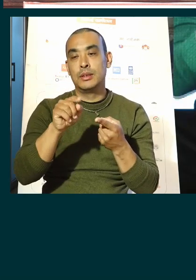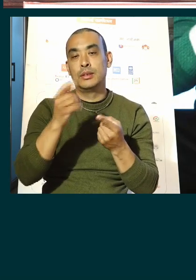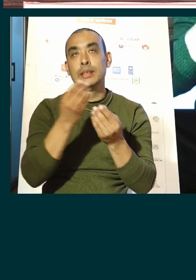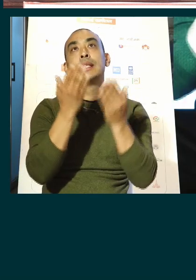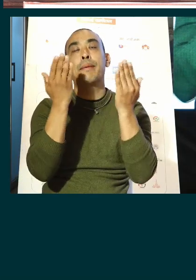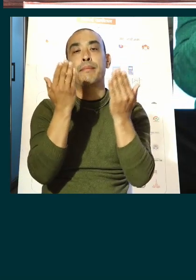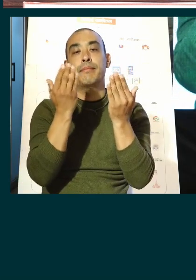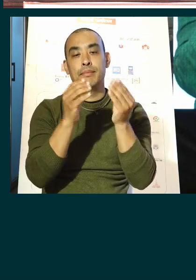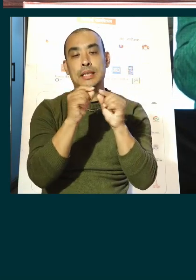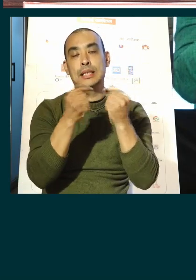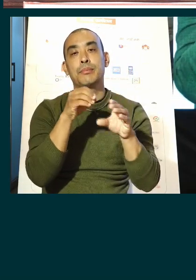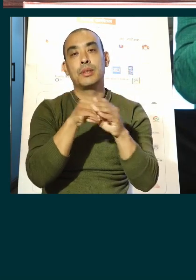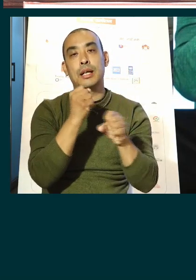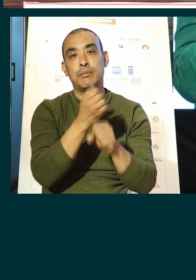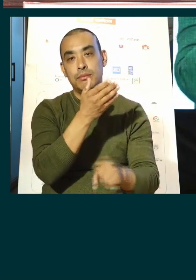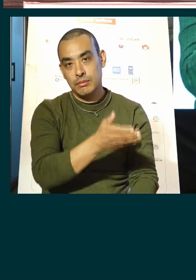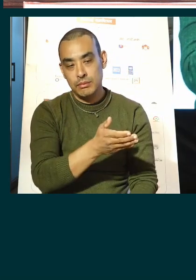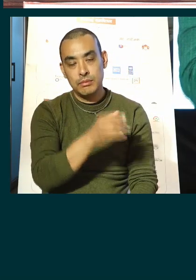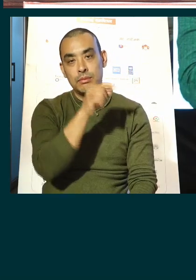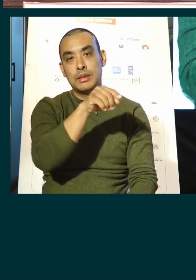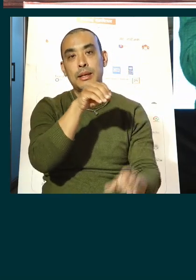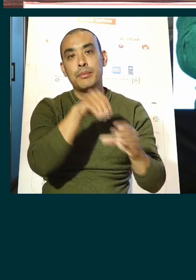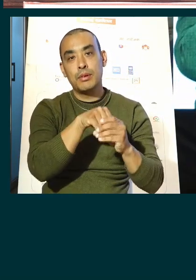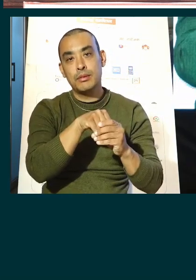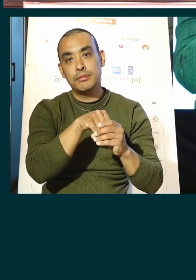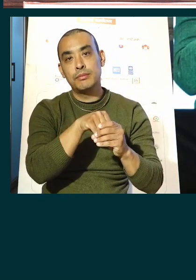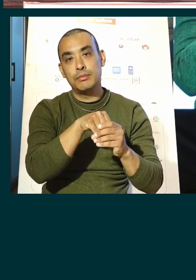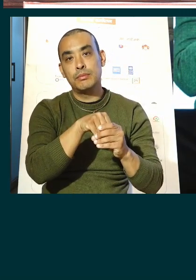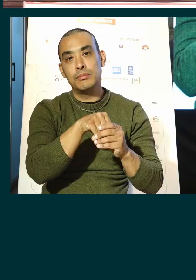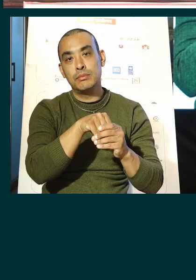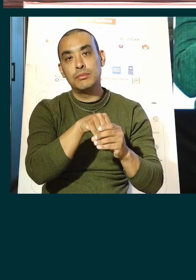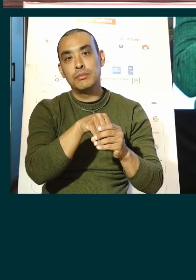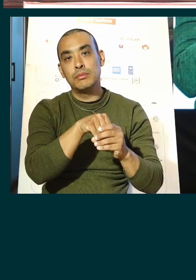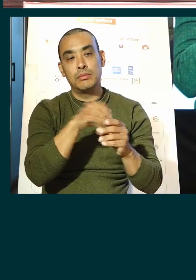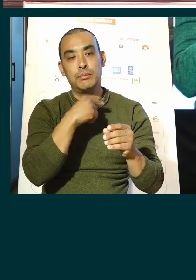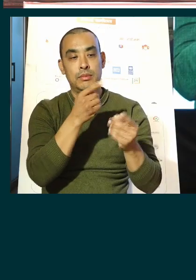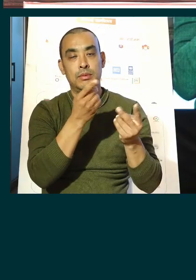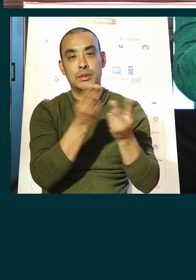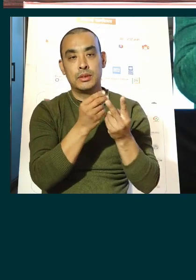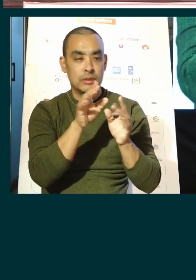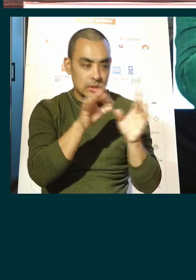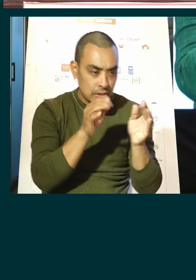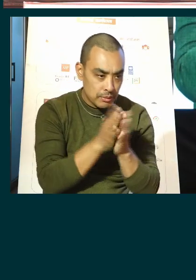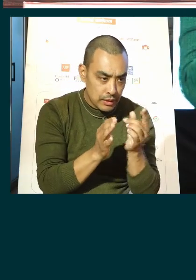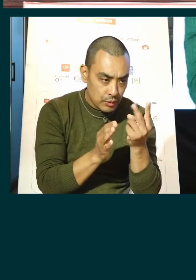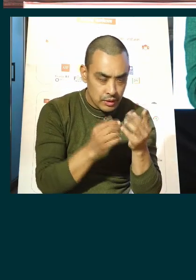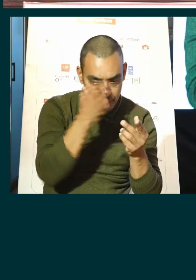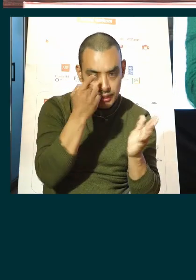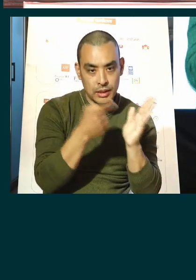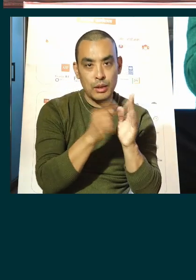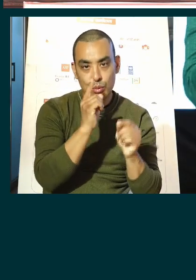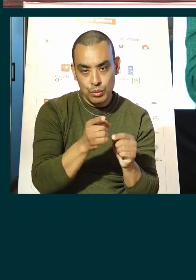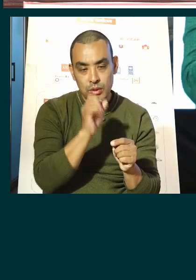Thane, and it's clear that, I collected more than 150 drawings, and